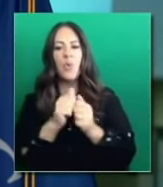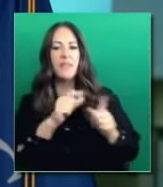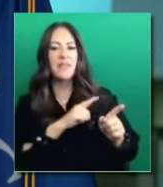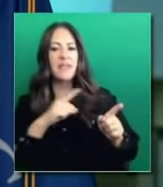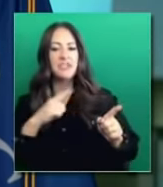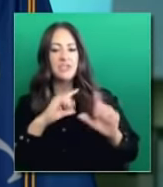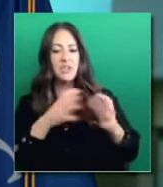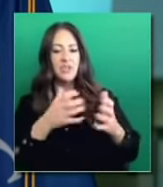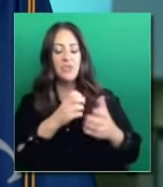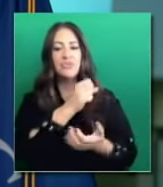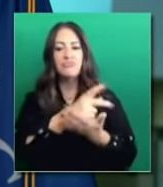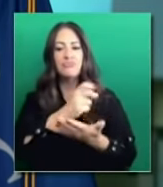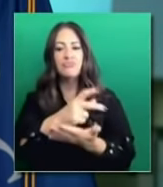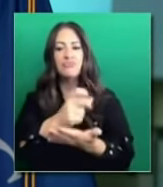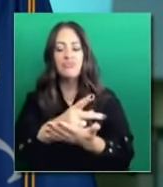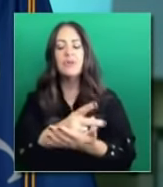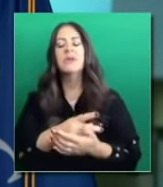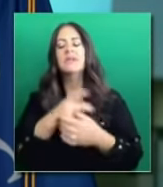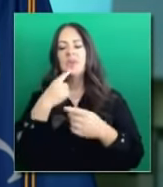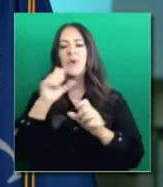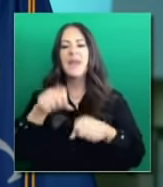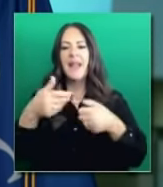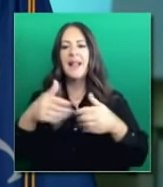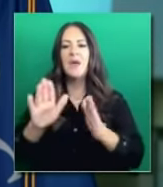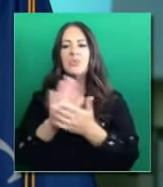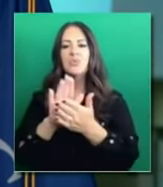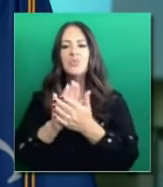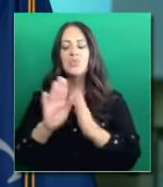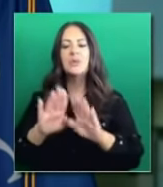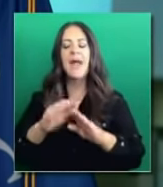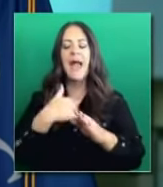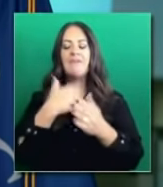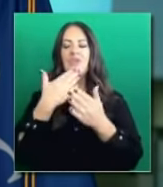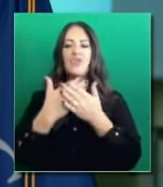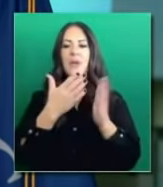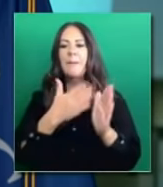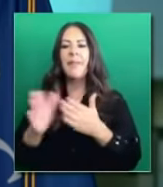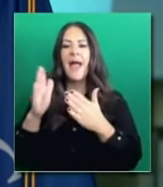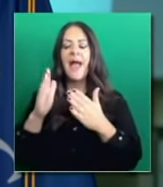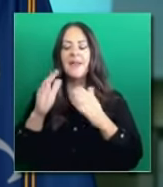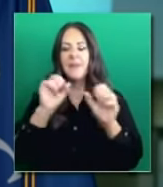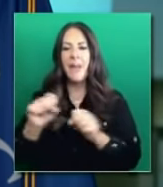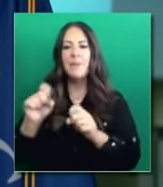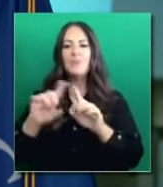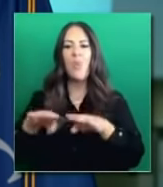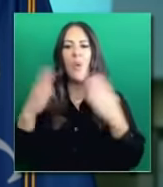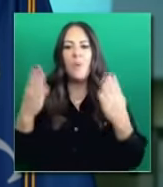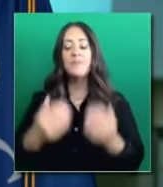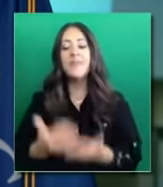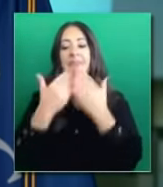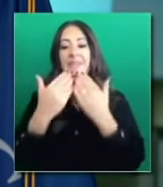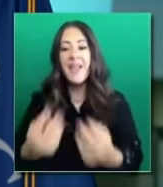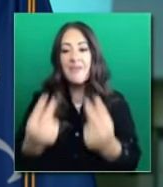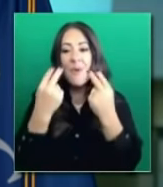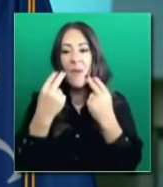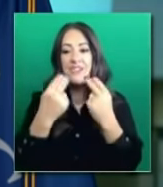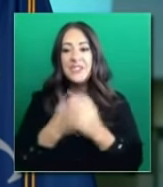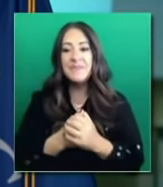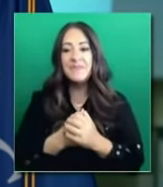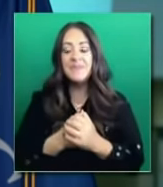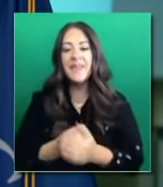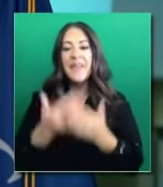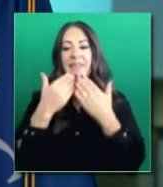get our schools to open for in-person instruction. So thank you all for tuning in, and thank you for the